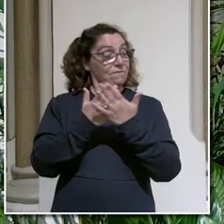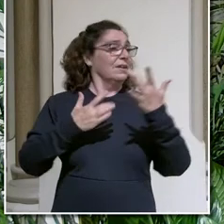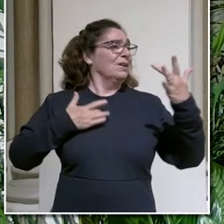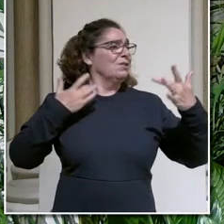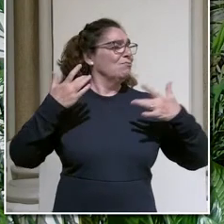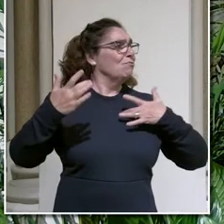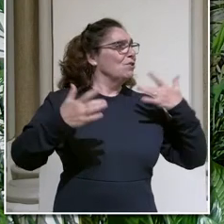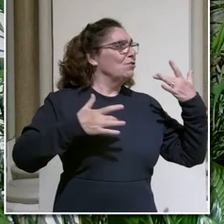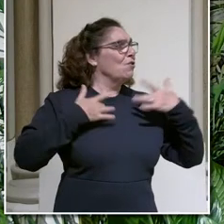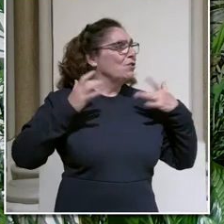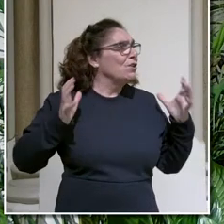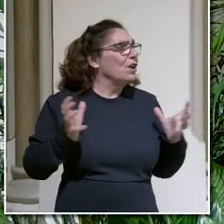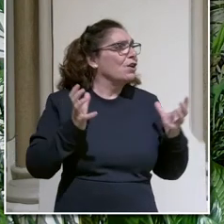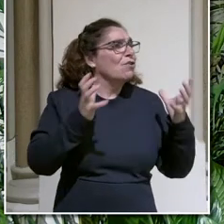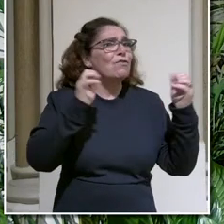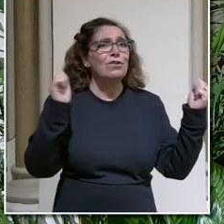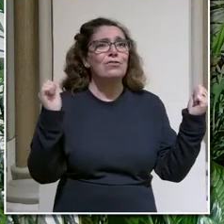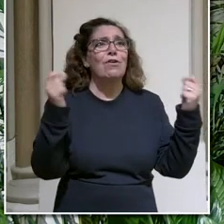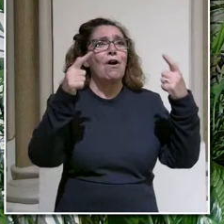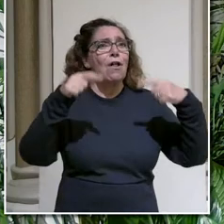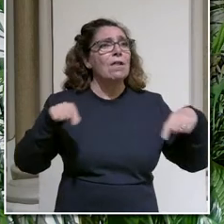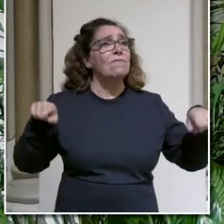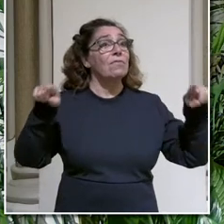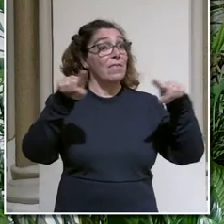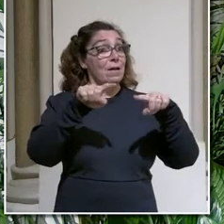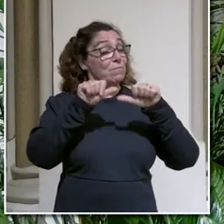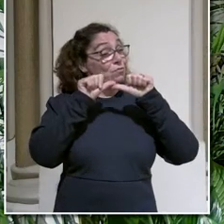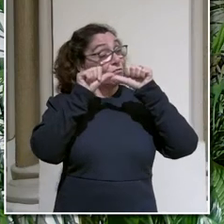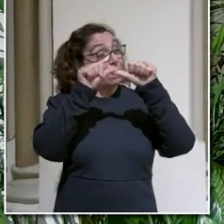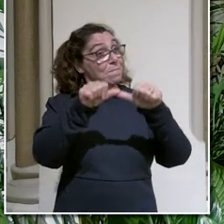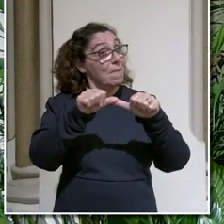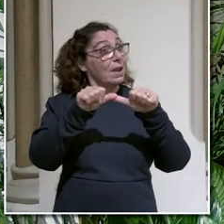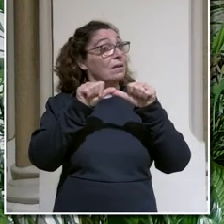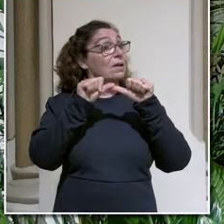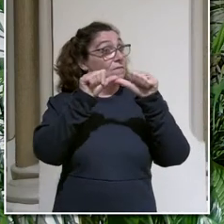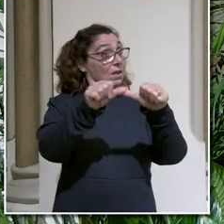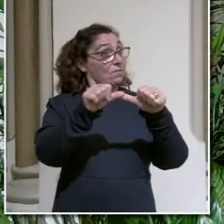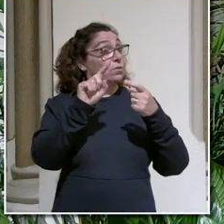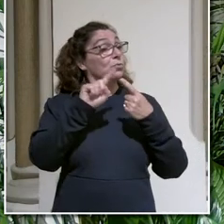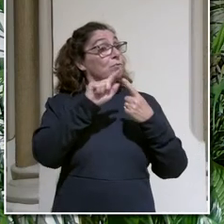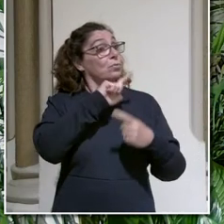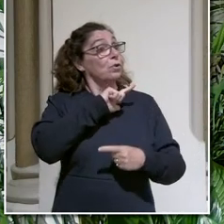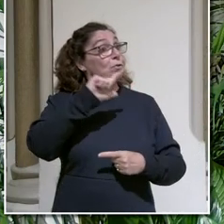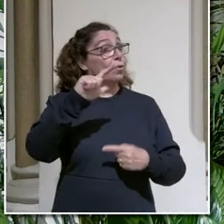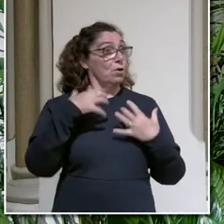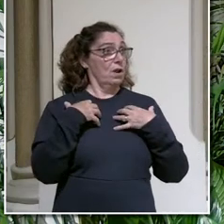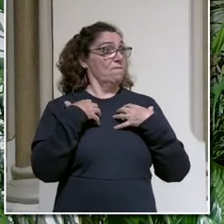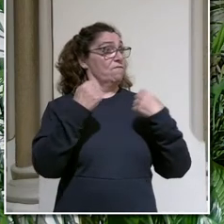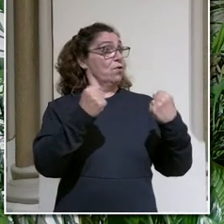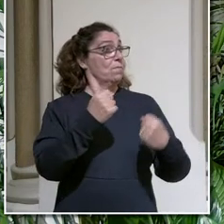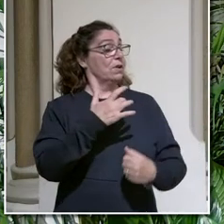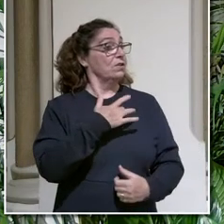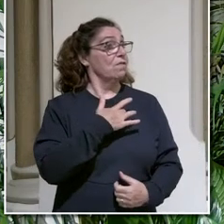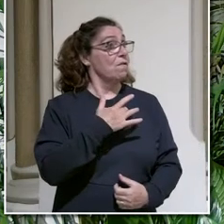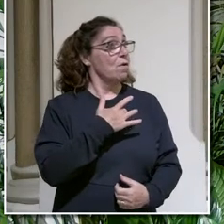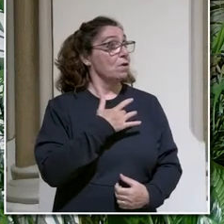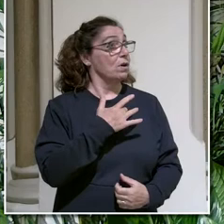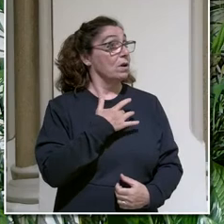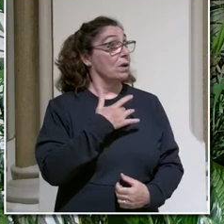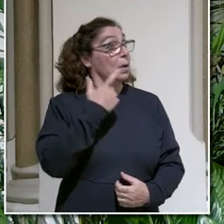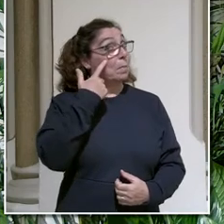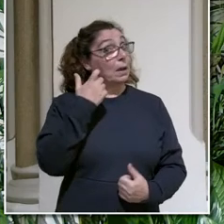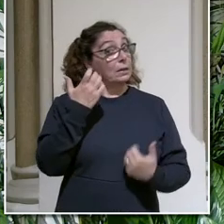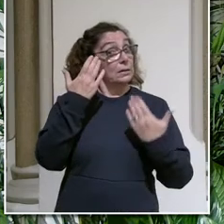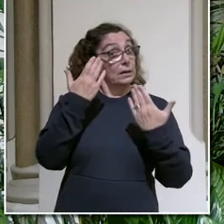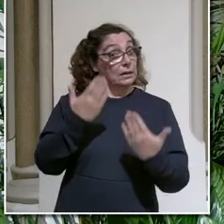rejoiced and encouraged them all to remain faithful to the Lord in firmness of heart, for he was a